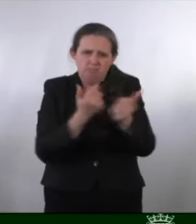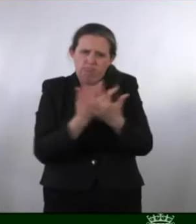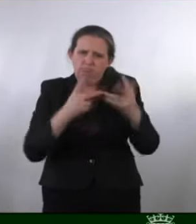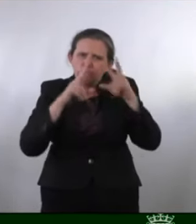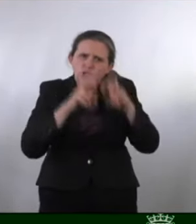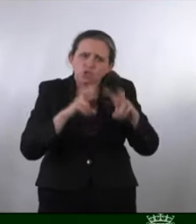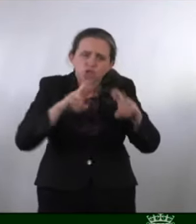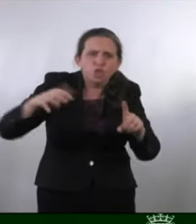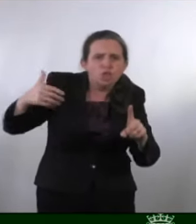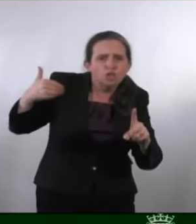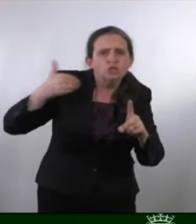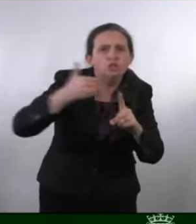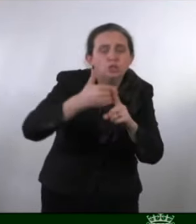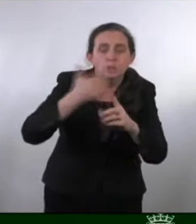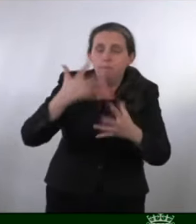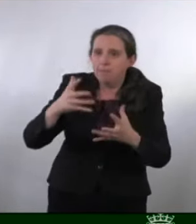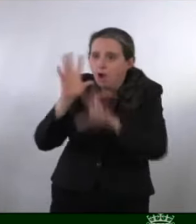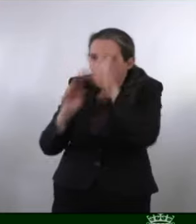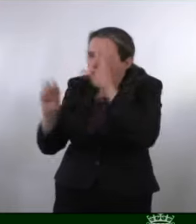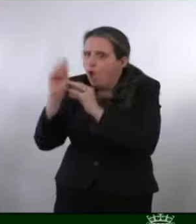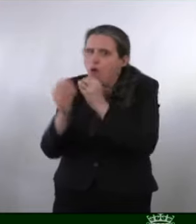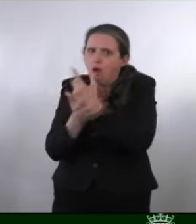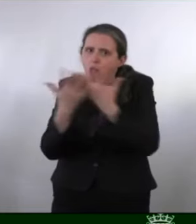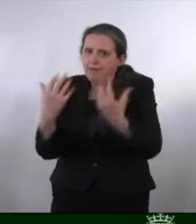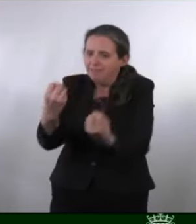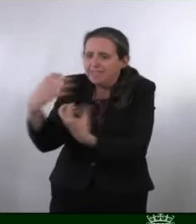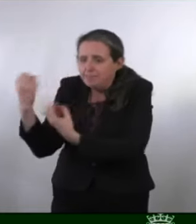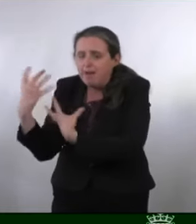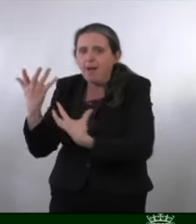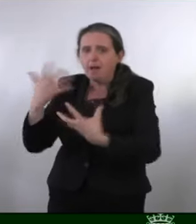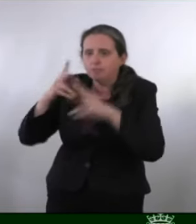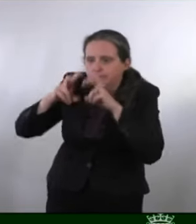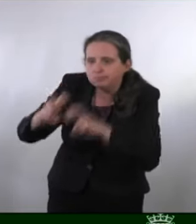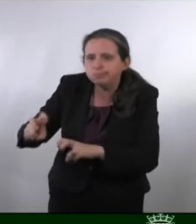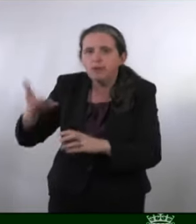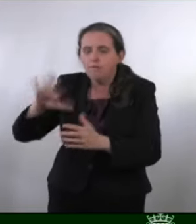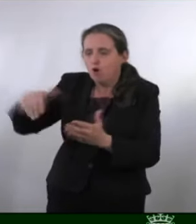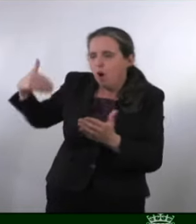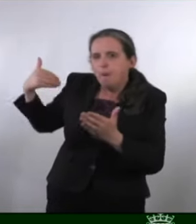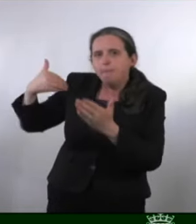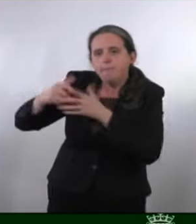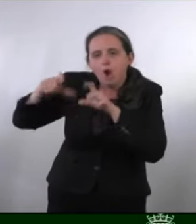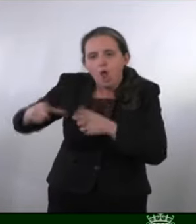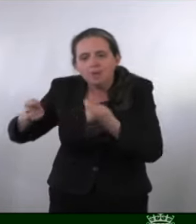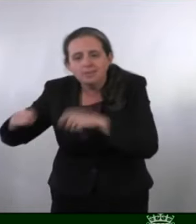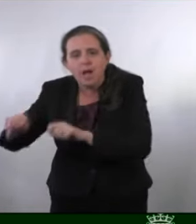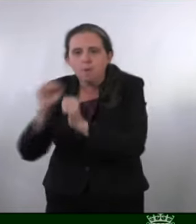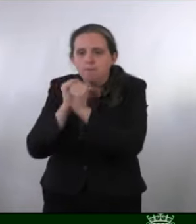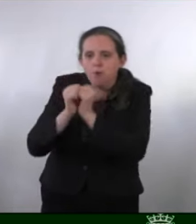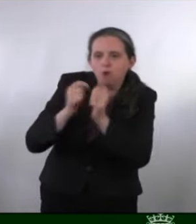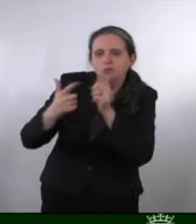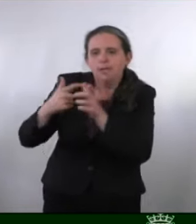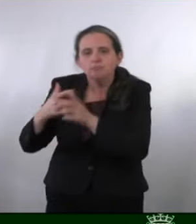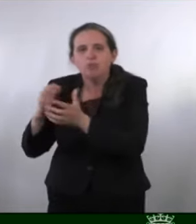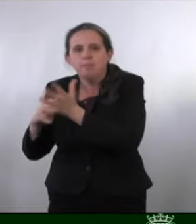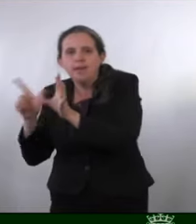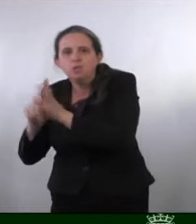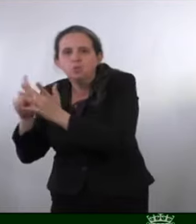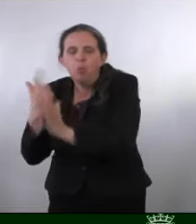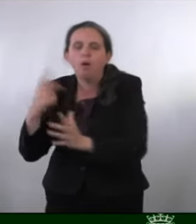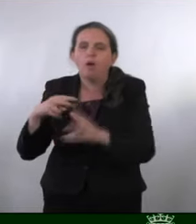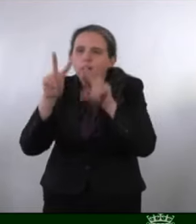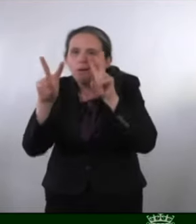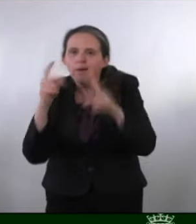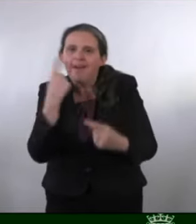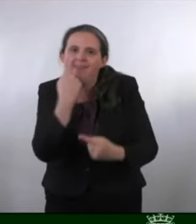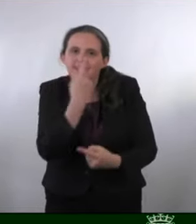in place and also the previous tiered system, and evidence from around the world and indeed from the devolved nations, to be calibrated